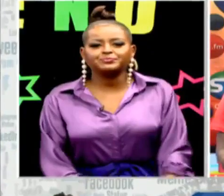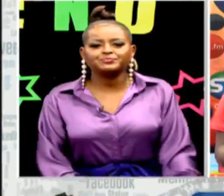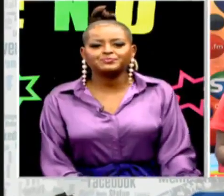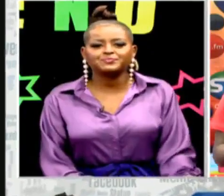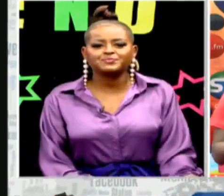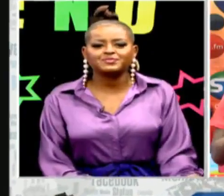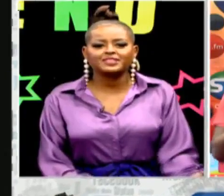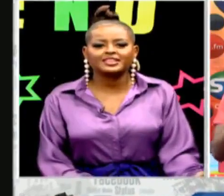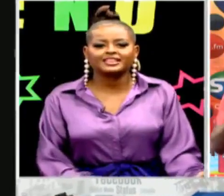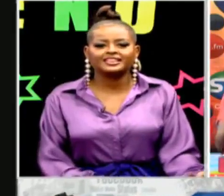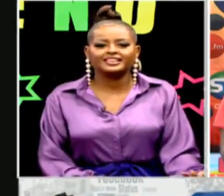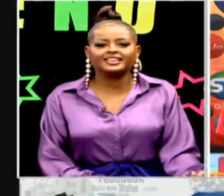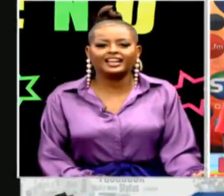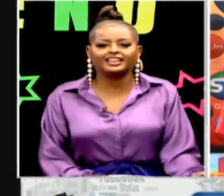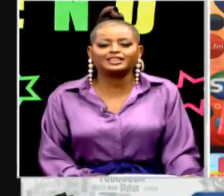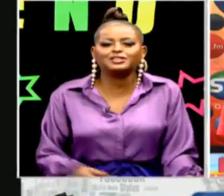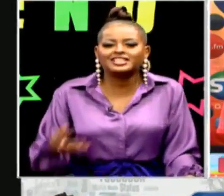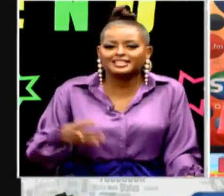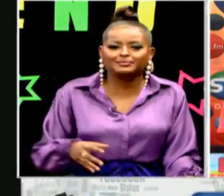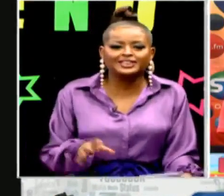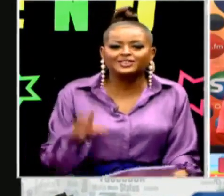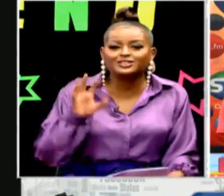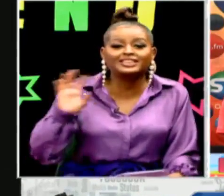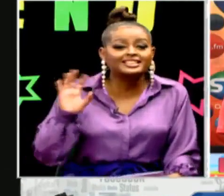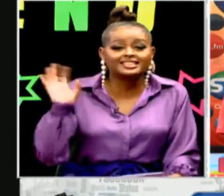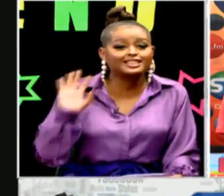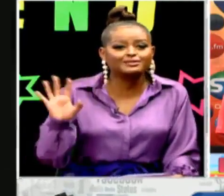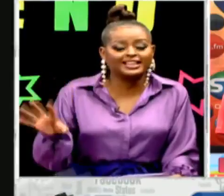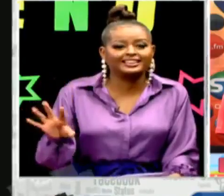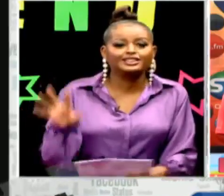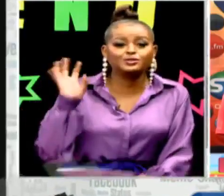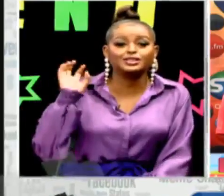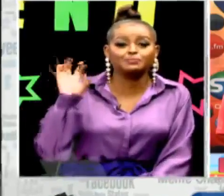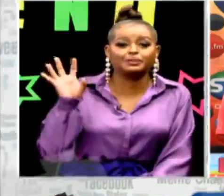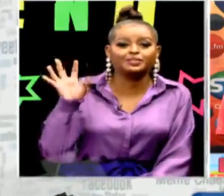letters, like we do them big. Yeah, like the way you're dissing me. You're doing it really well. You're doing it big.